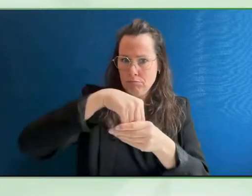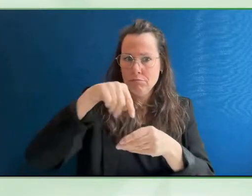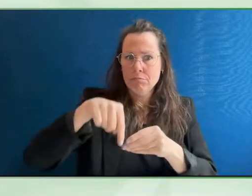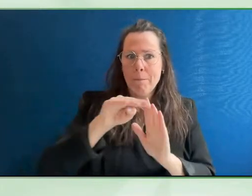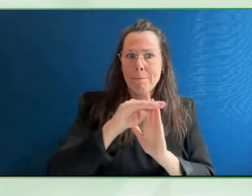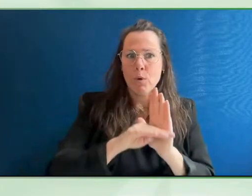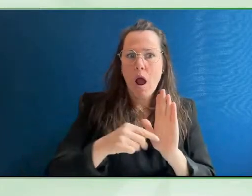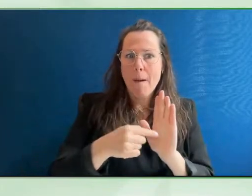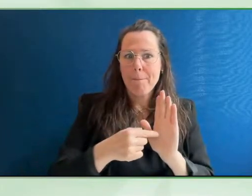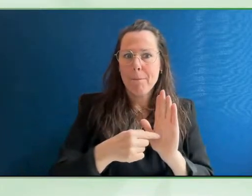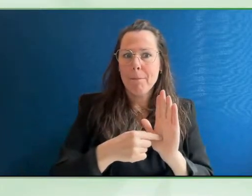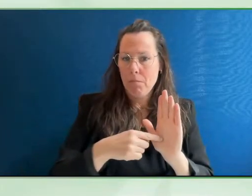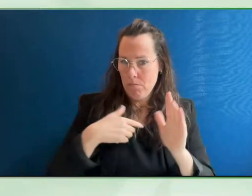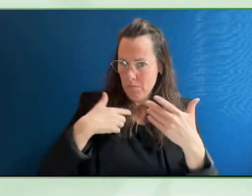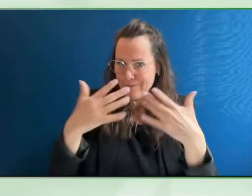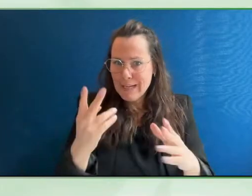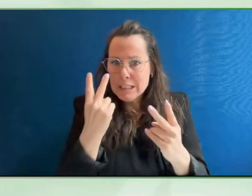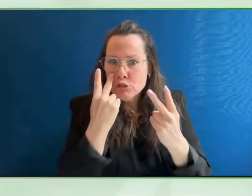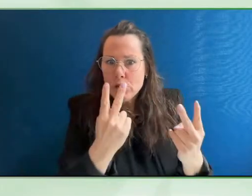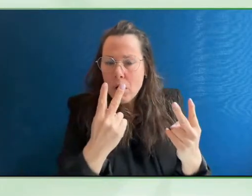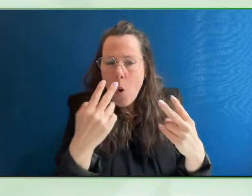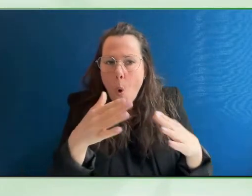with ReelAbilities, set up